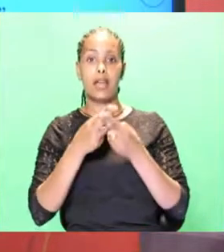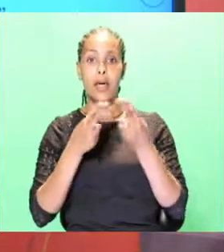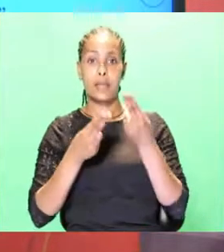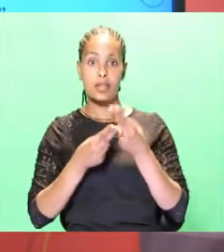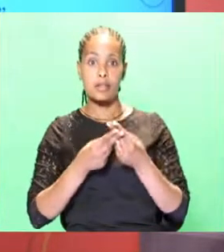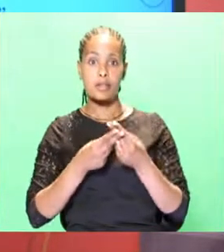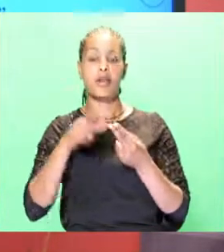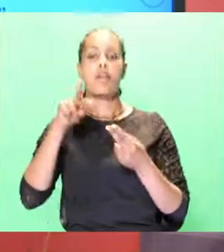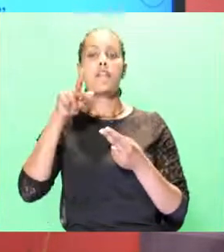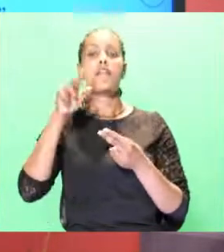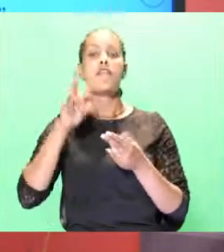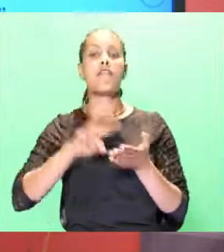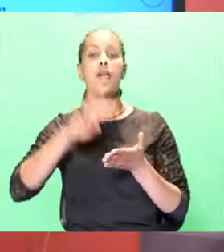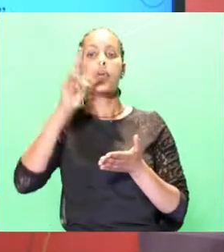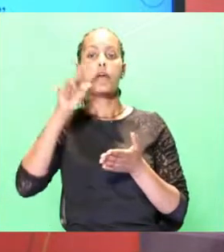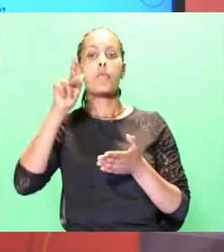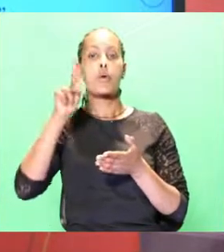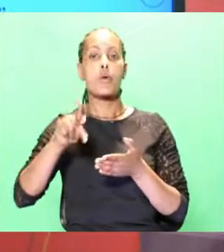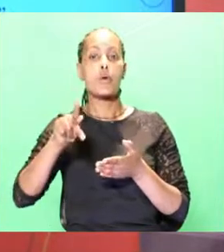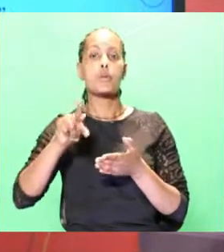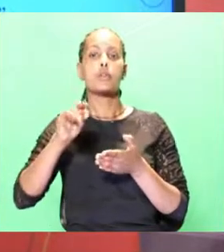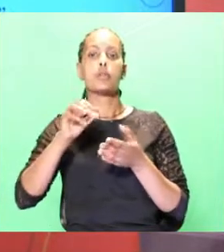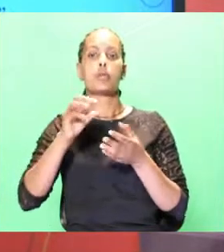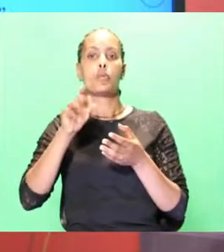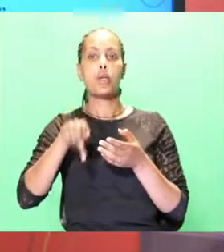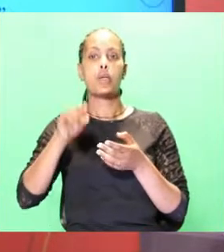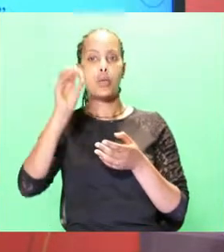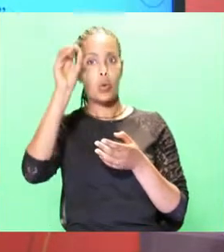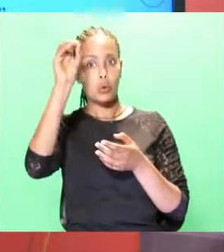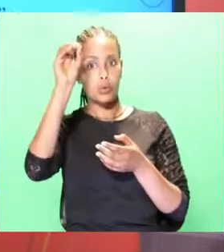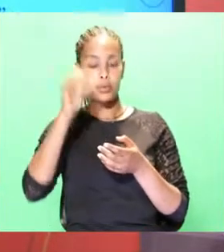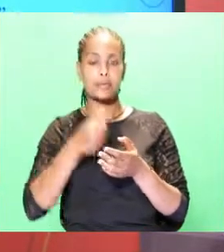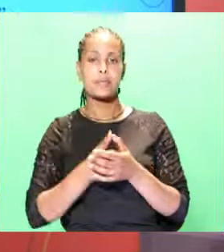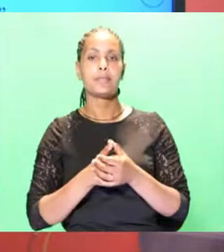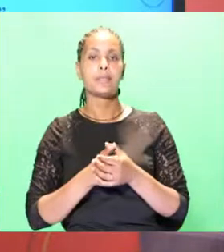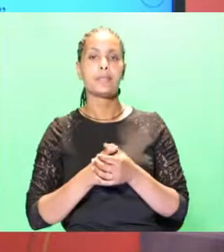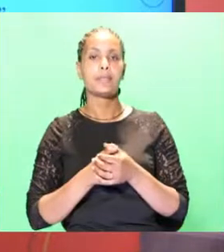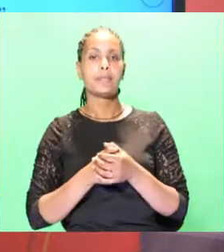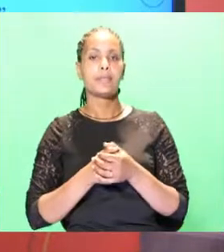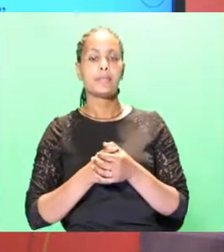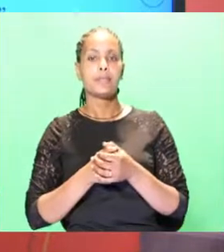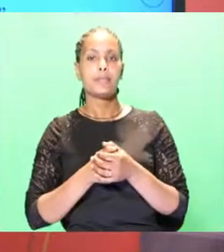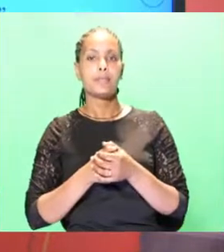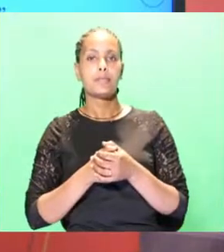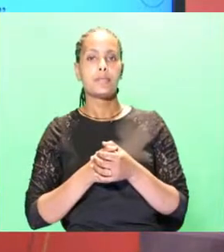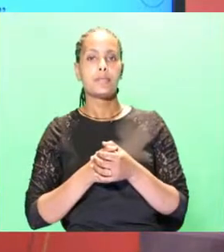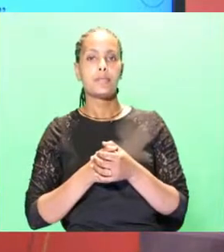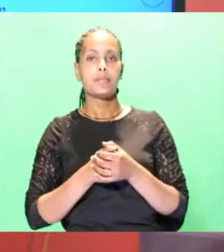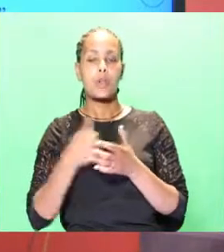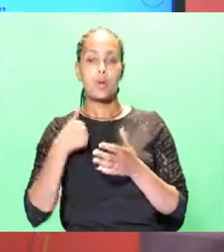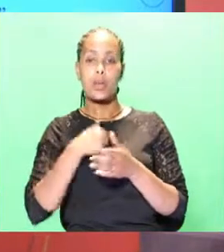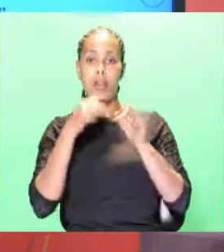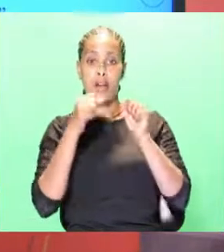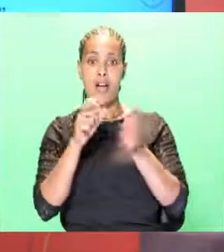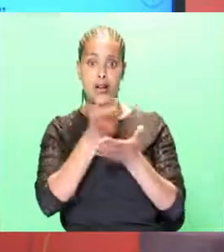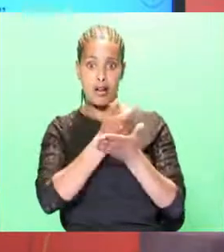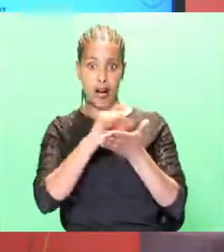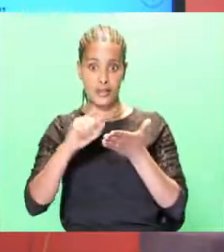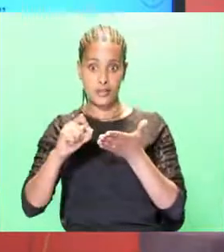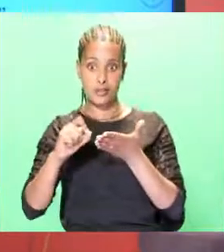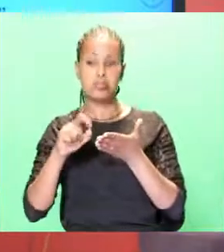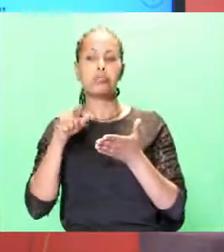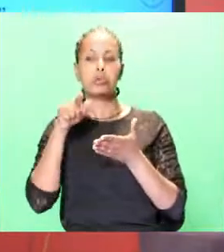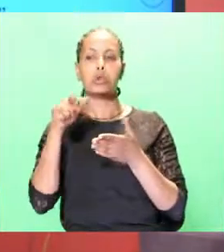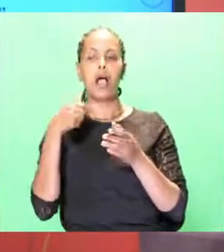times vapor pressure of a pure solvent, P naught of the solvent. We can write this